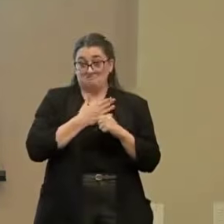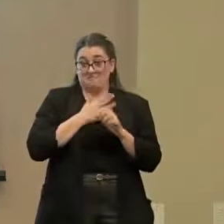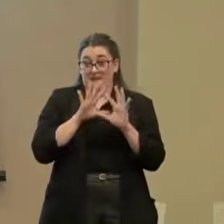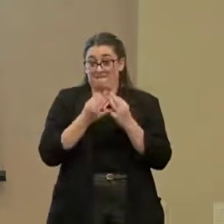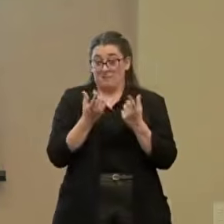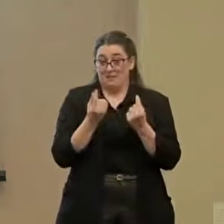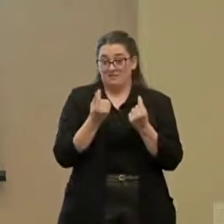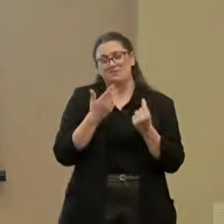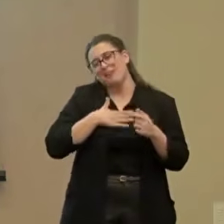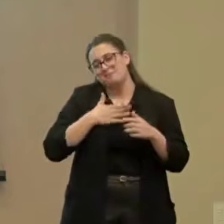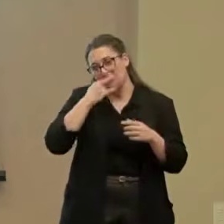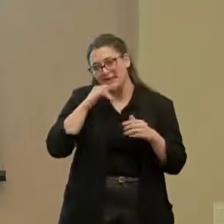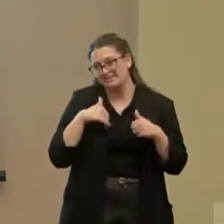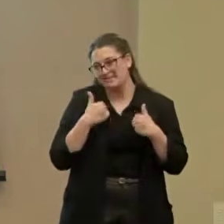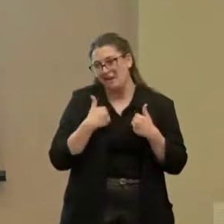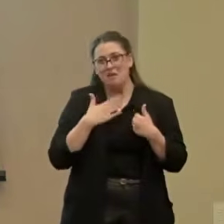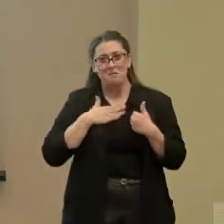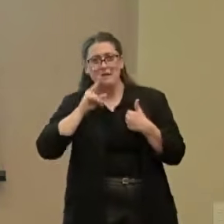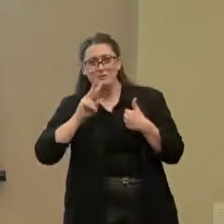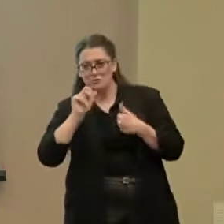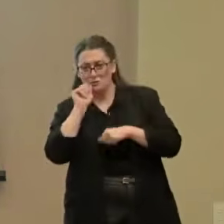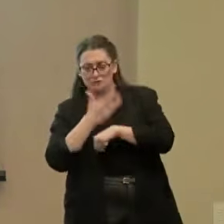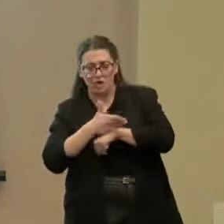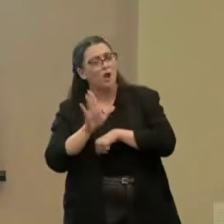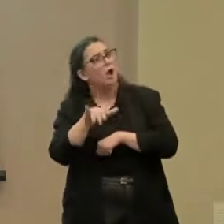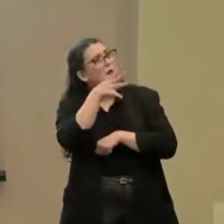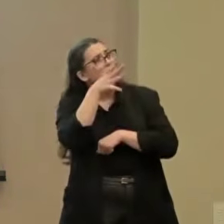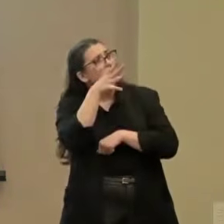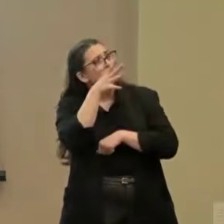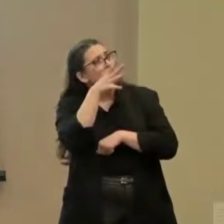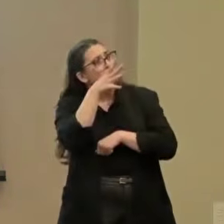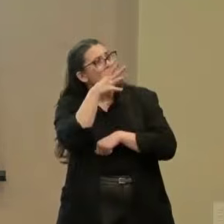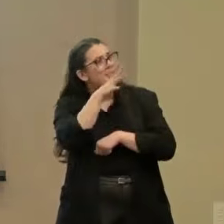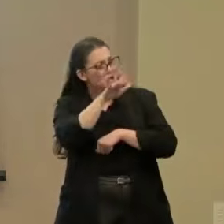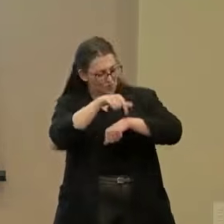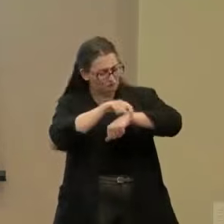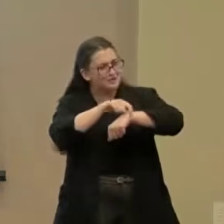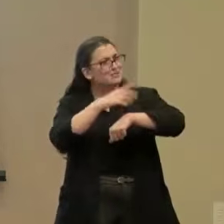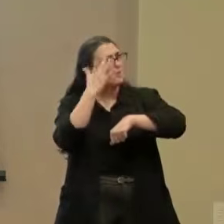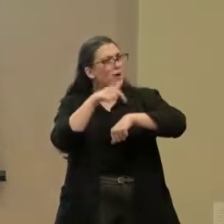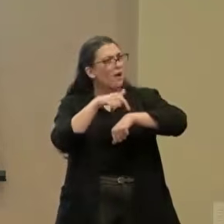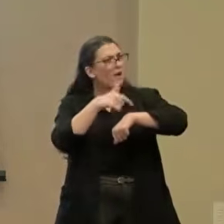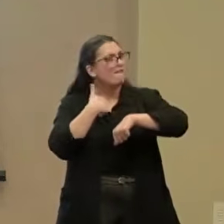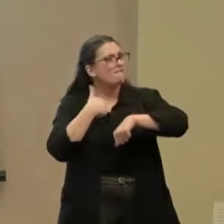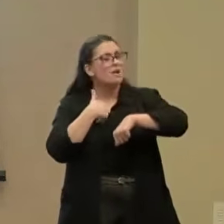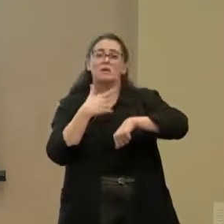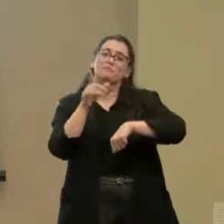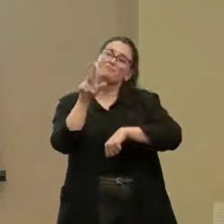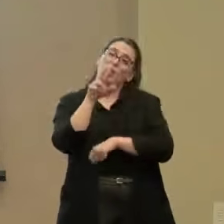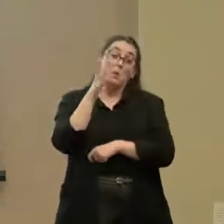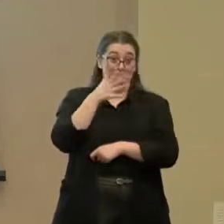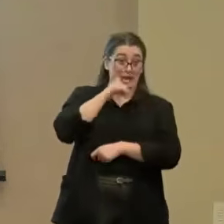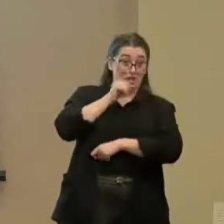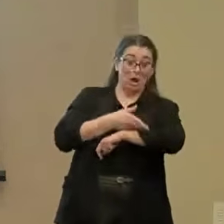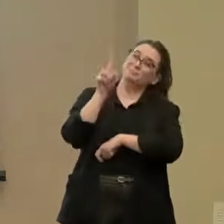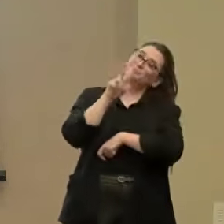much younger, but even my 2-year-old, she notices, oh, Mommy, why are you wearing something on your wrist? Or she'll say, Mommy doesn't feel well